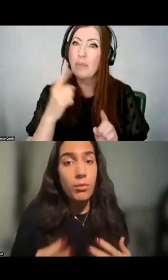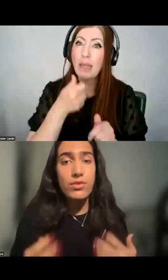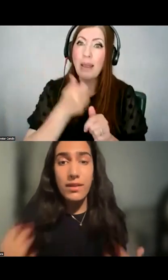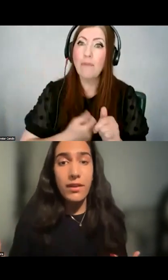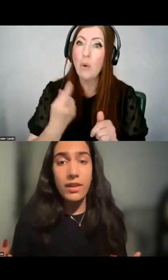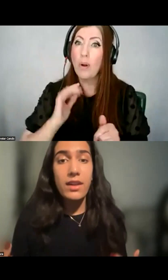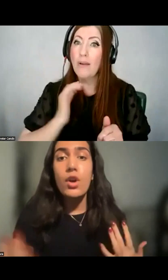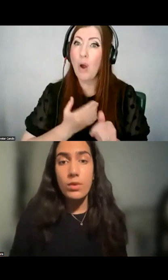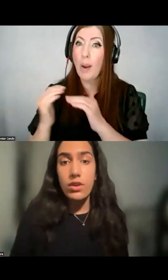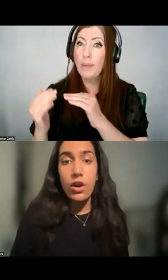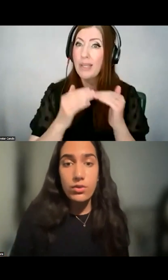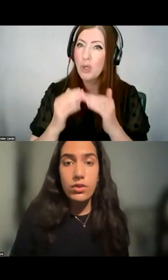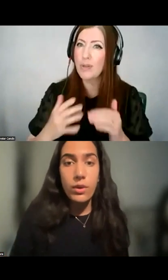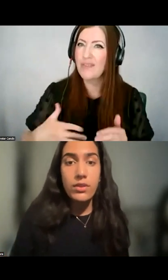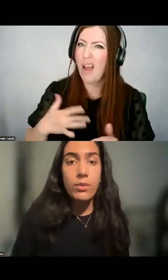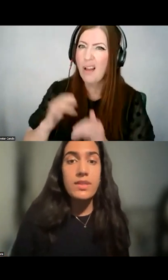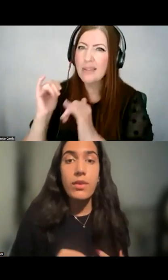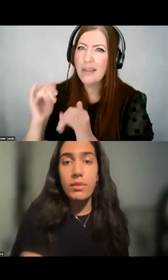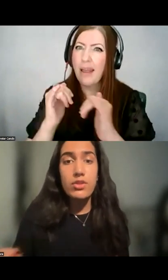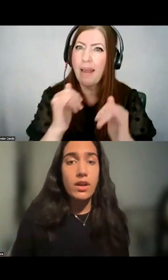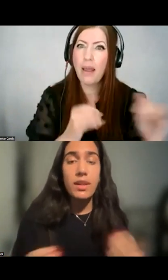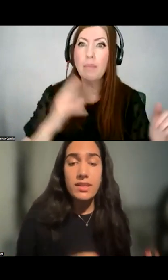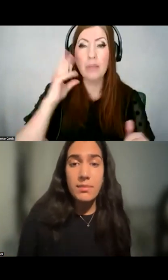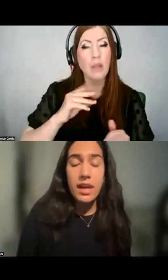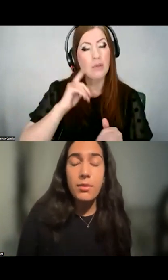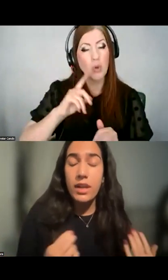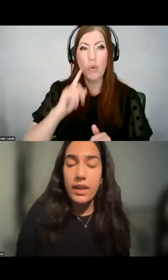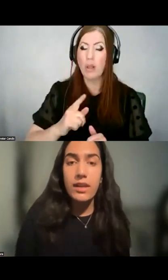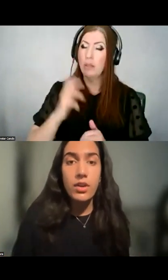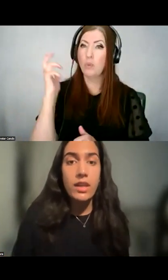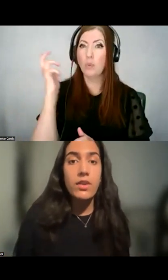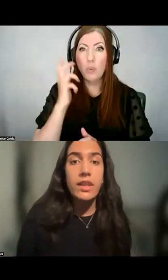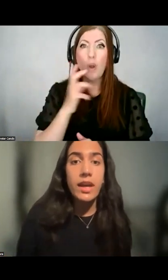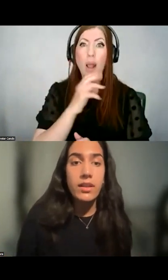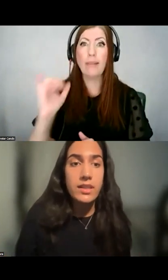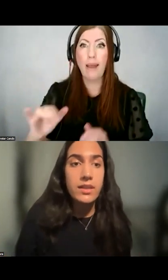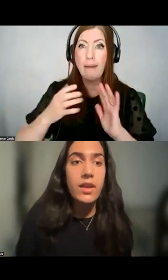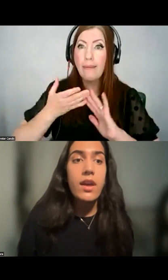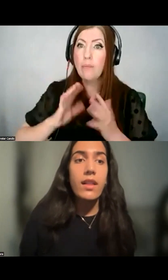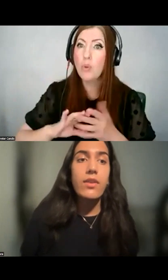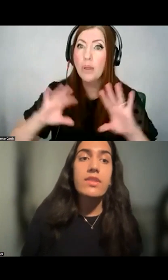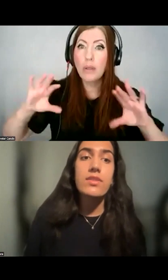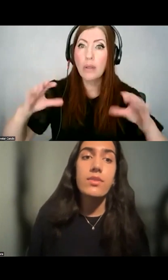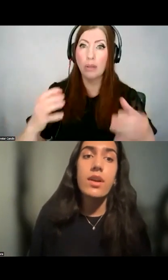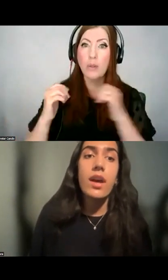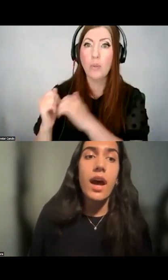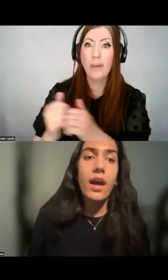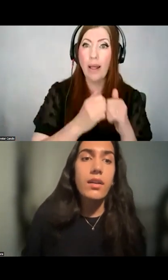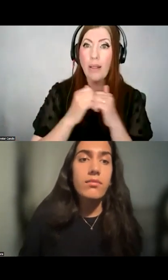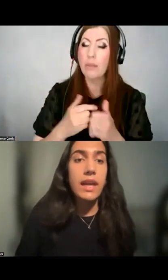peers, almost it felt like, was also going through, was incredibly jarring. But at the same time, creating that community, creating that collective, allowed us